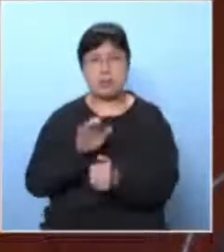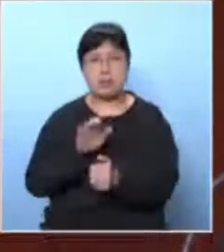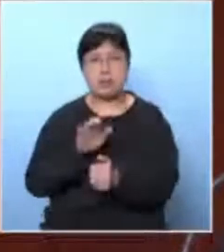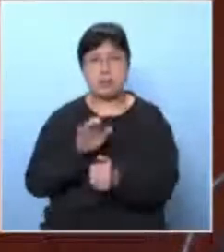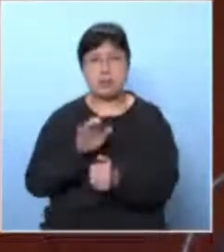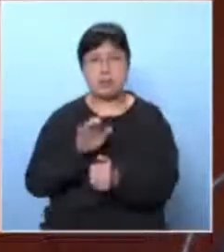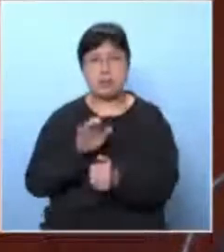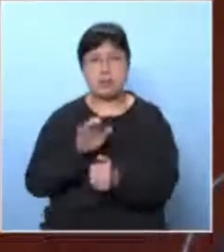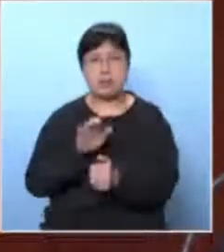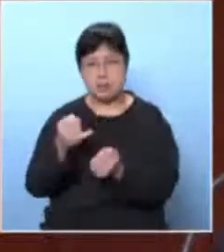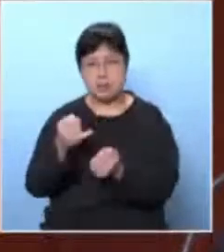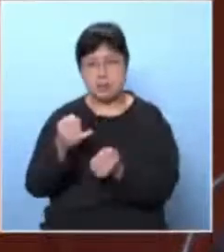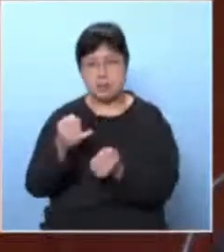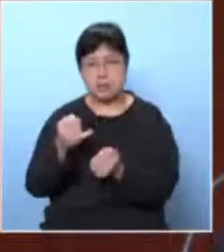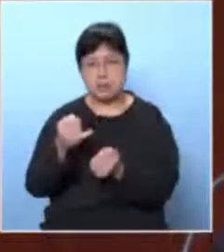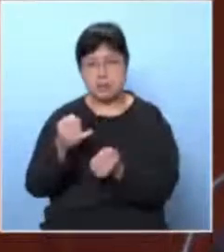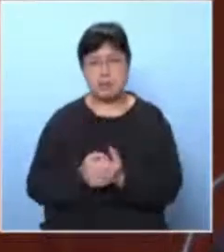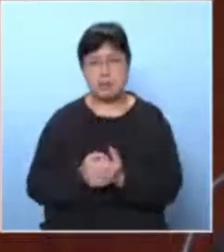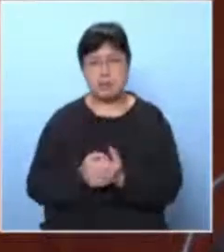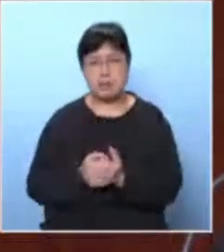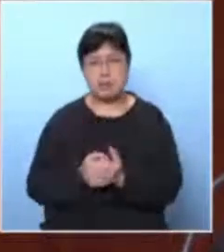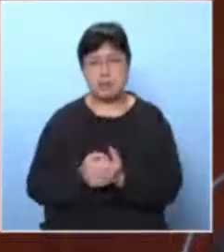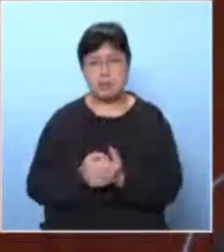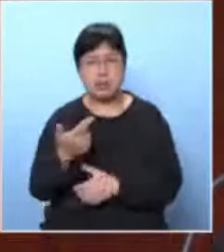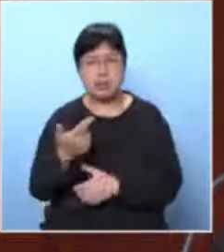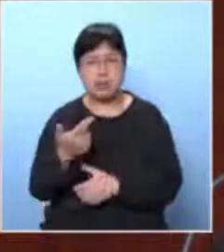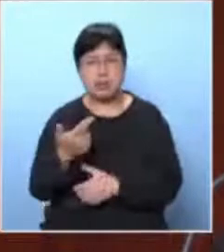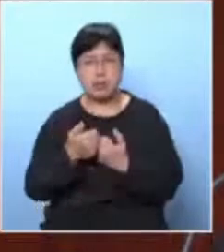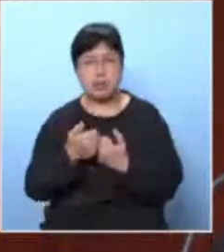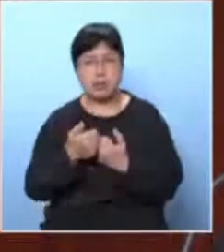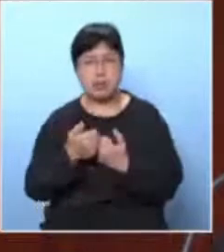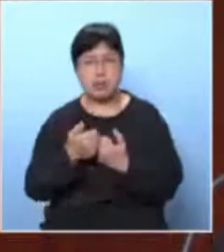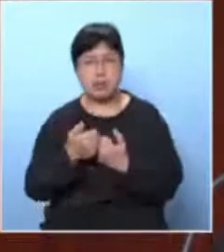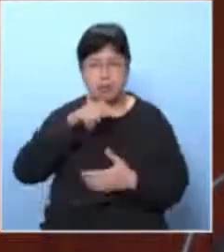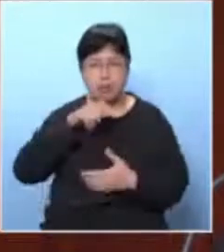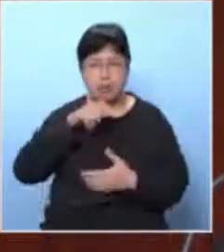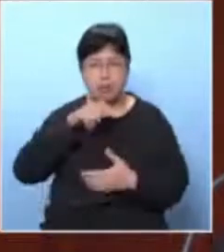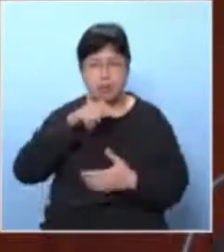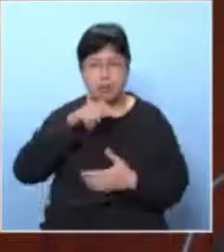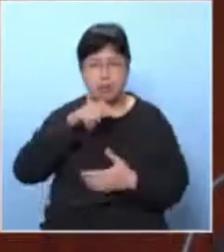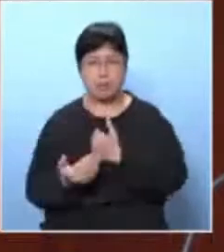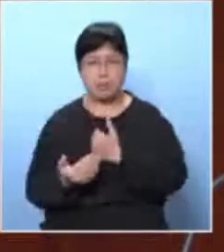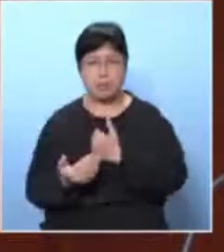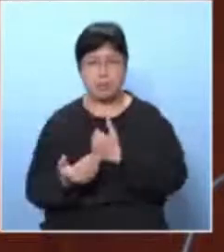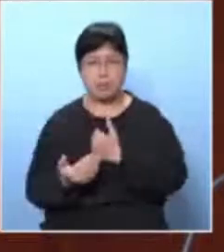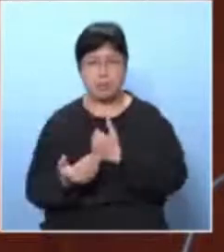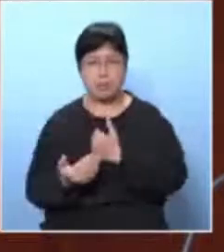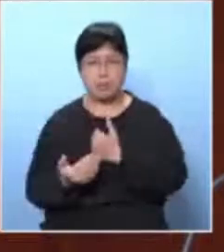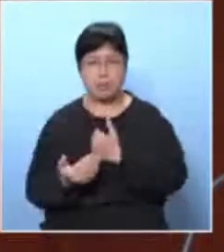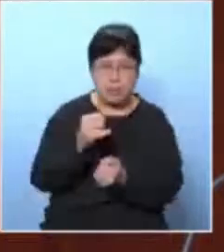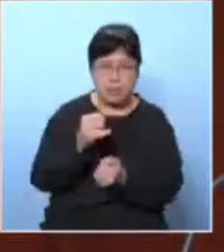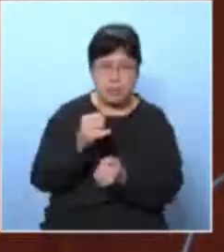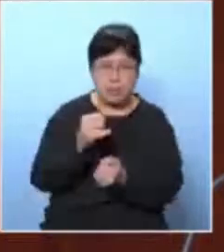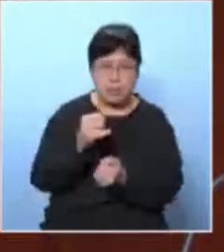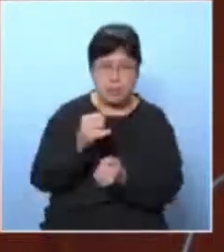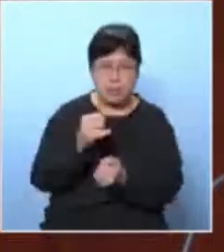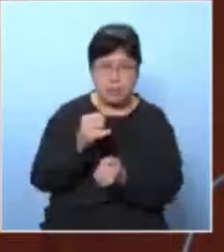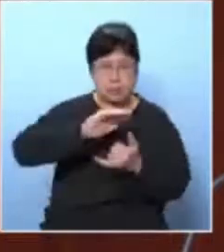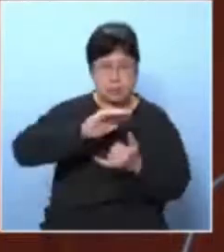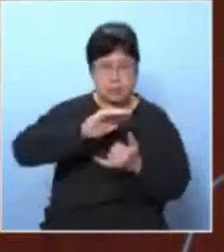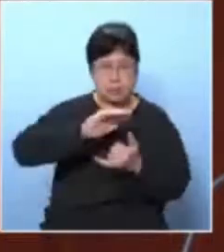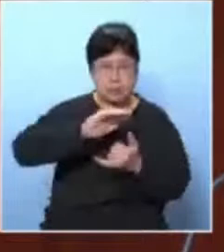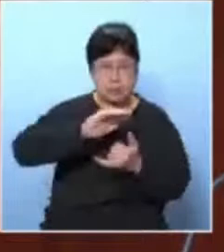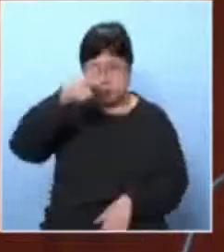Noting that some couples may need assisted reproductive technology to conceive a baby, the government will enhance support in this